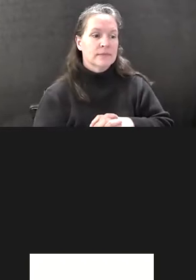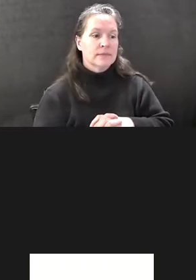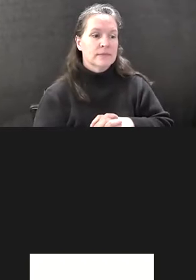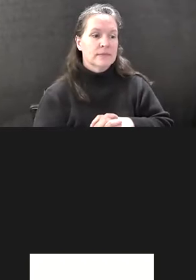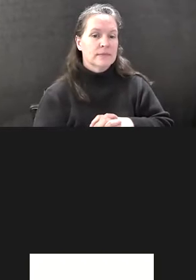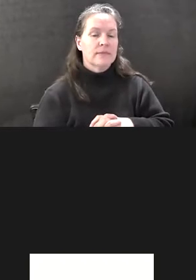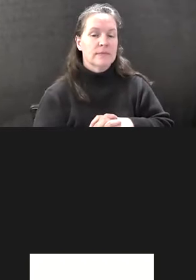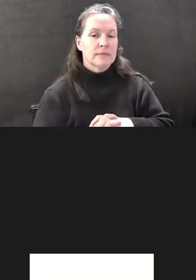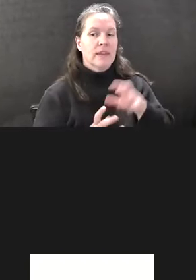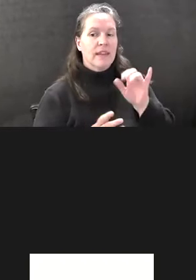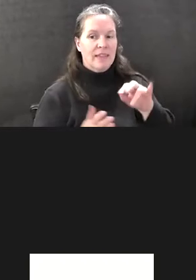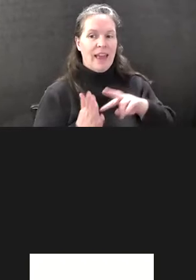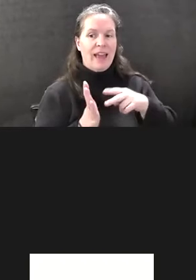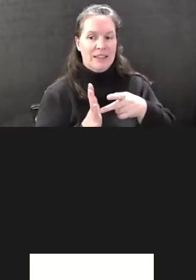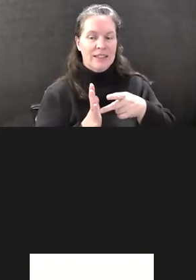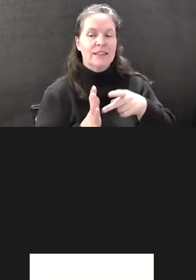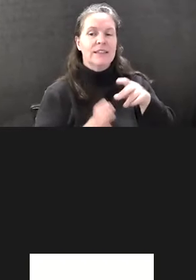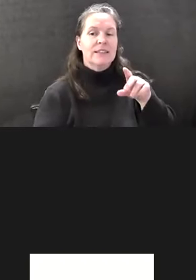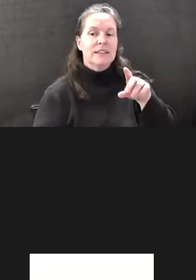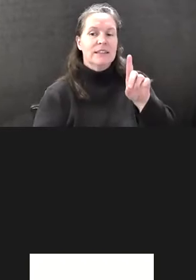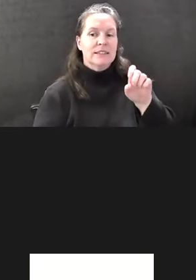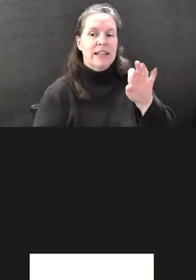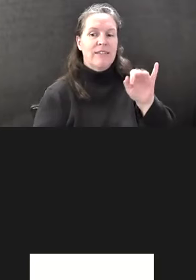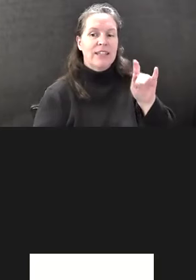And that definition should also address